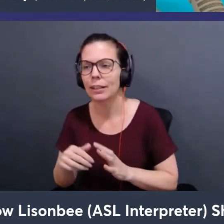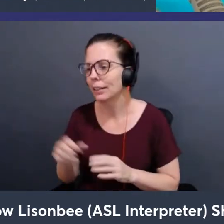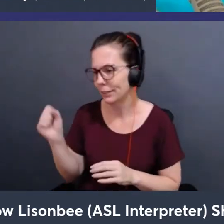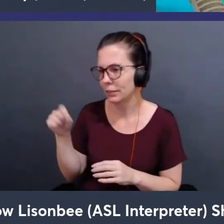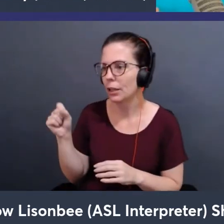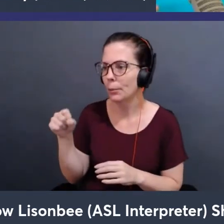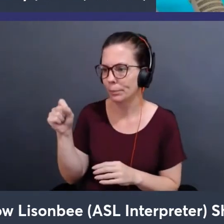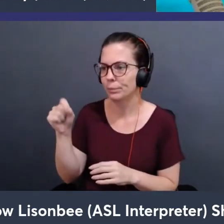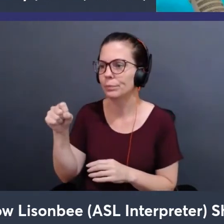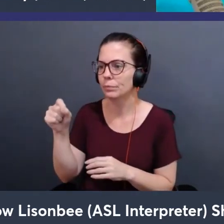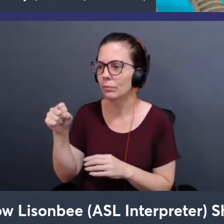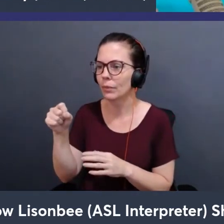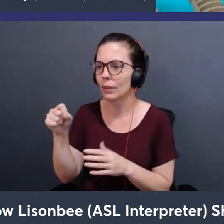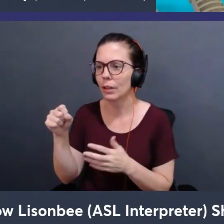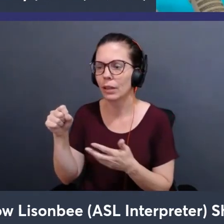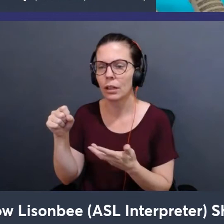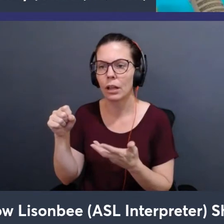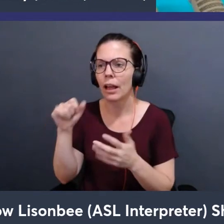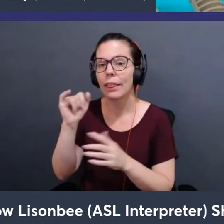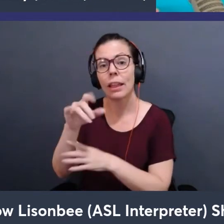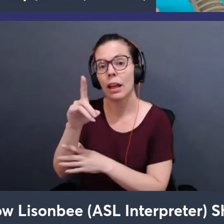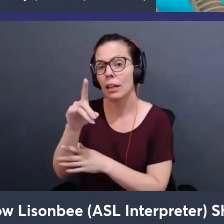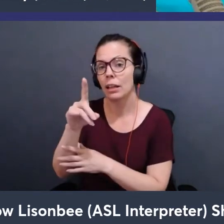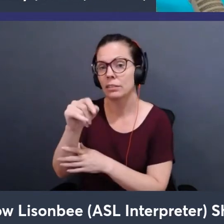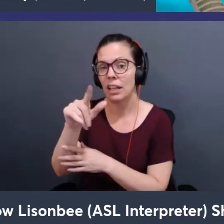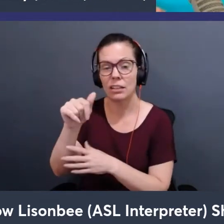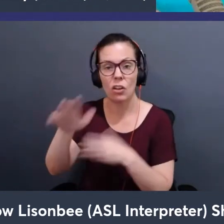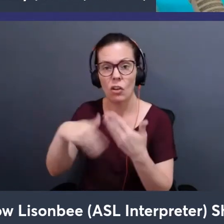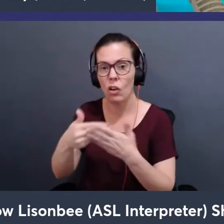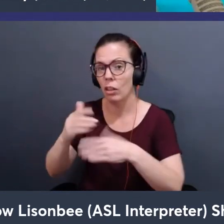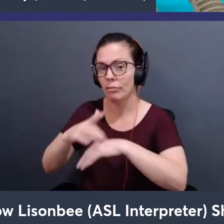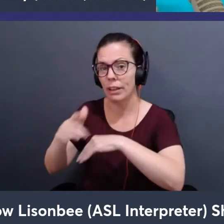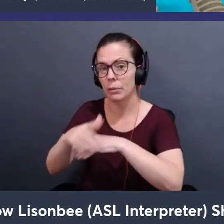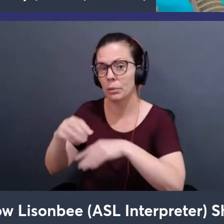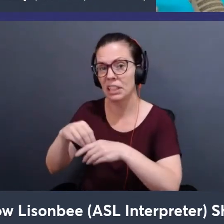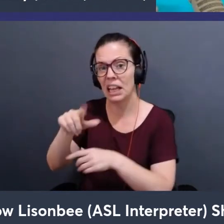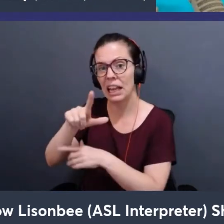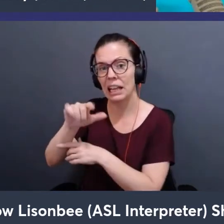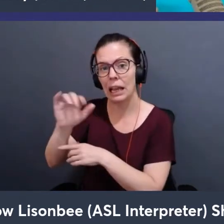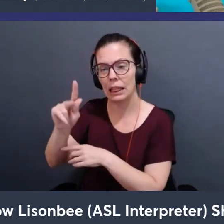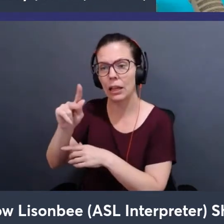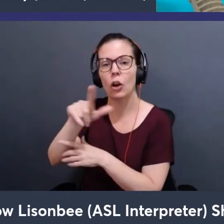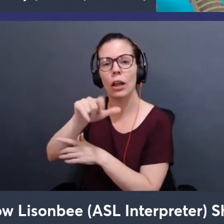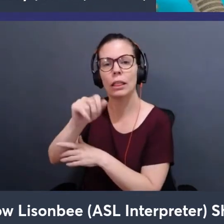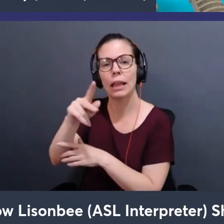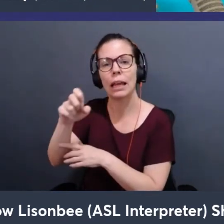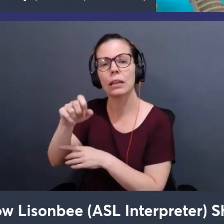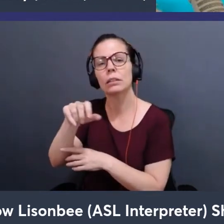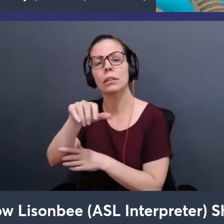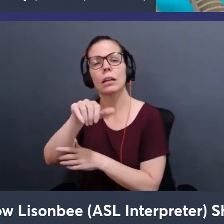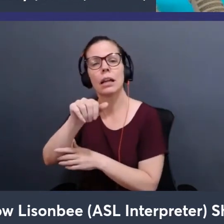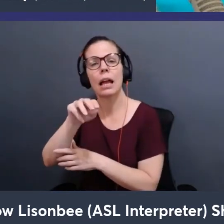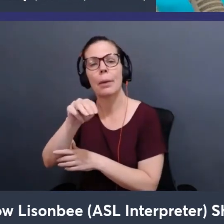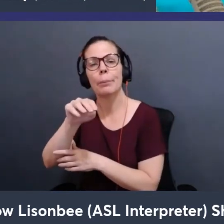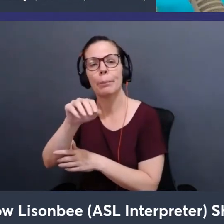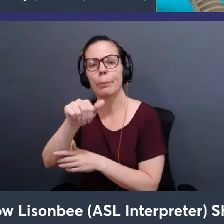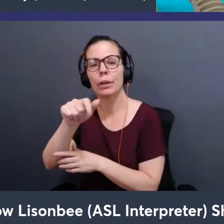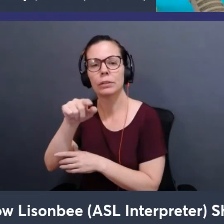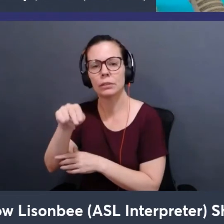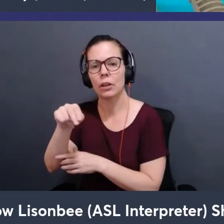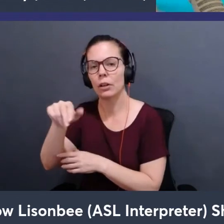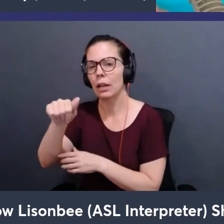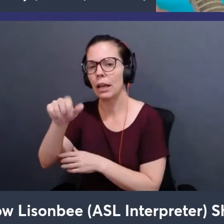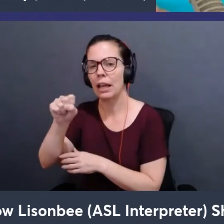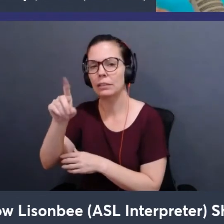Yeah, so it all this data is available in our link, which is AmazonSDI.com. If you go